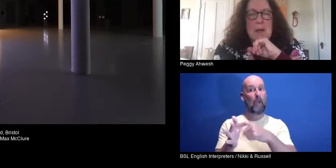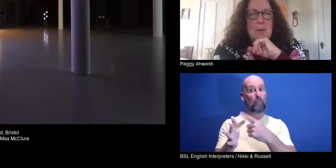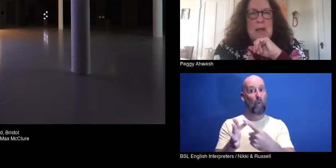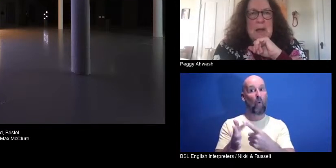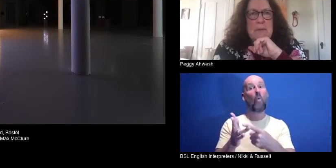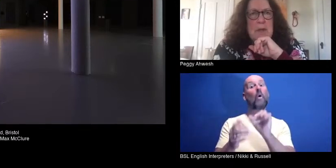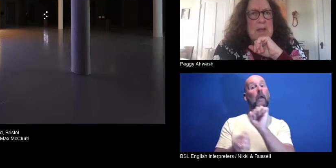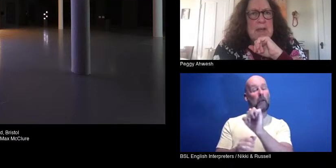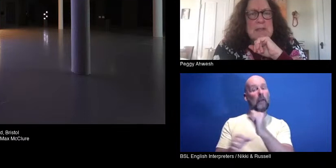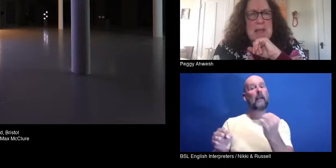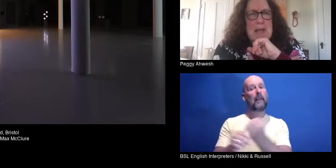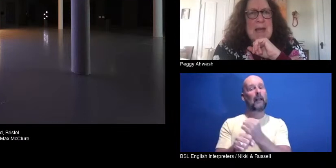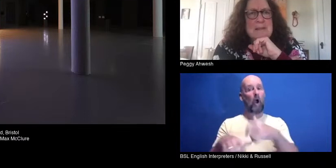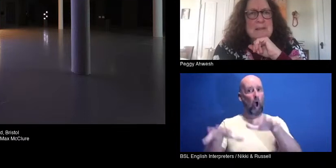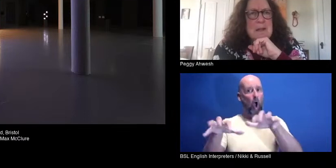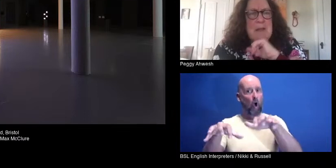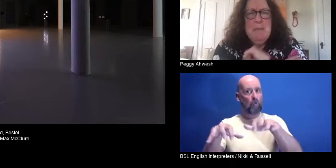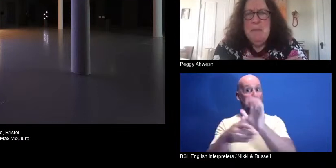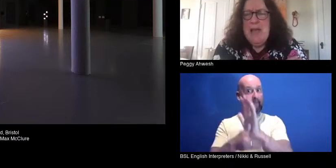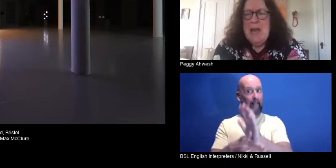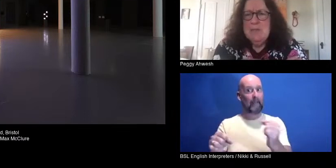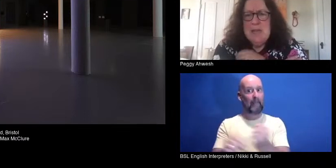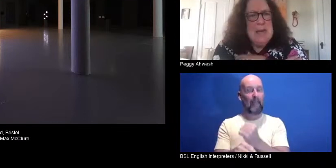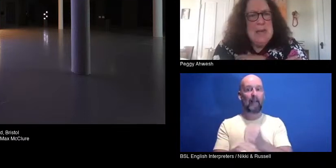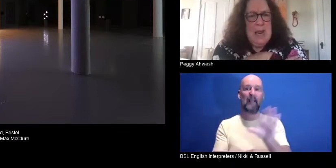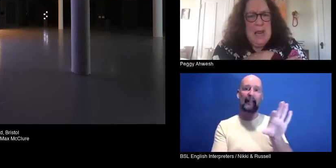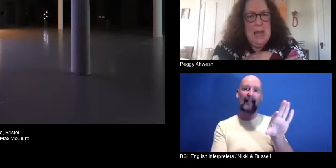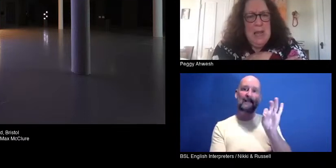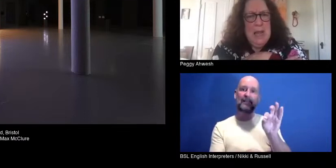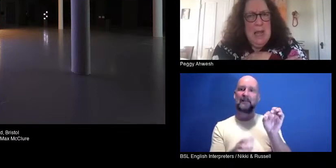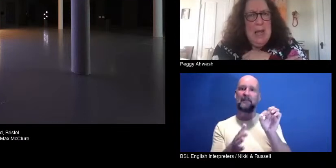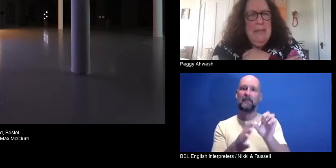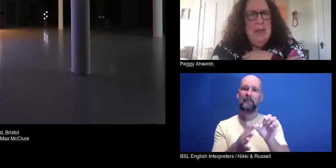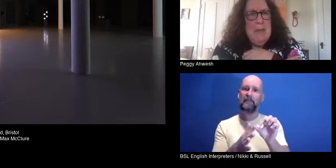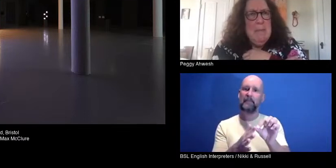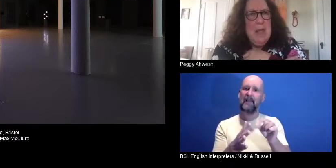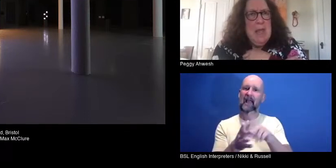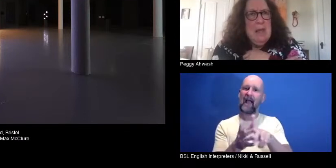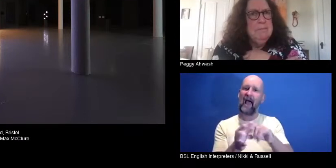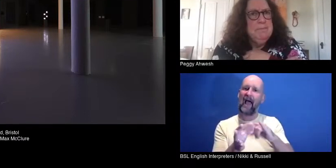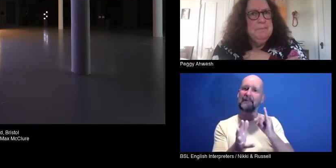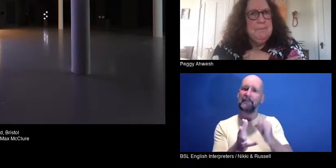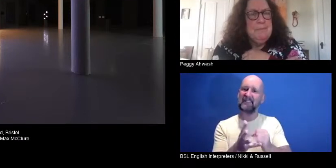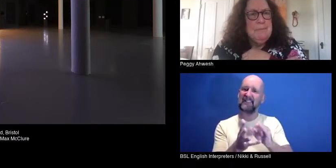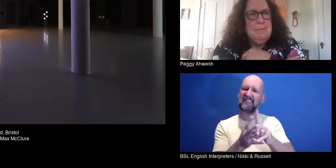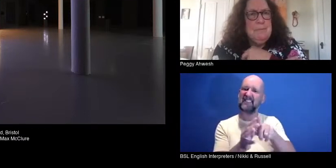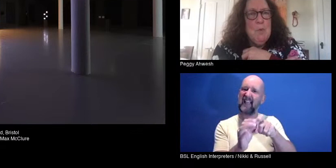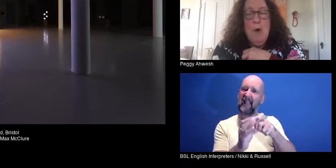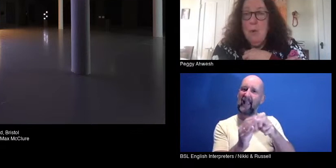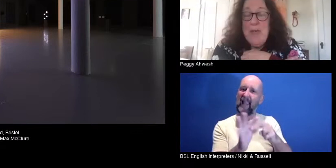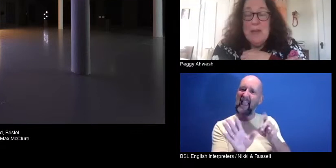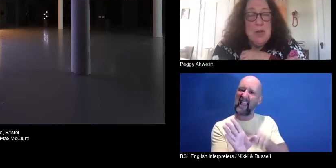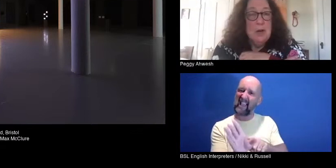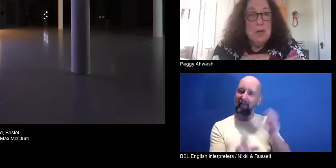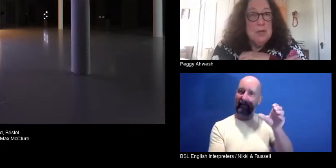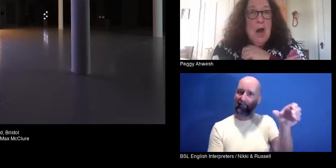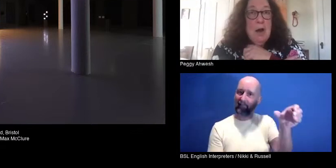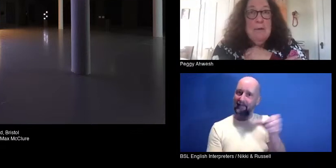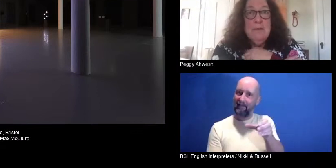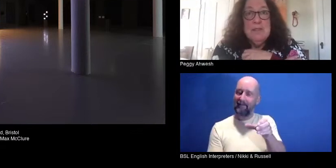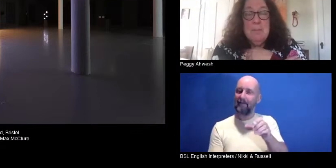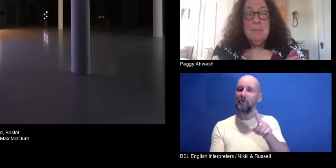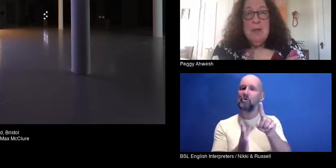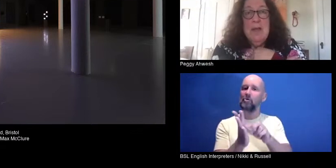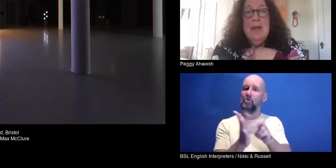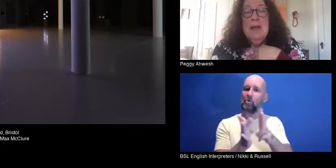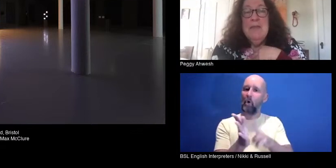And I would have, you know, as a guest, maybe P. Adam Sitney. And then maybe, well, we had Jean-Luc Godard,